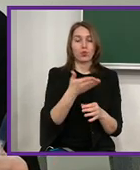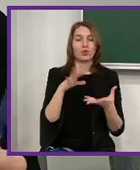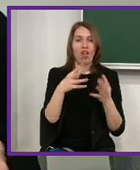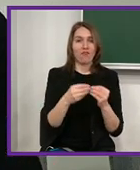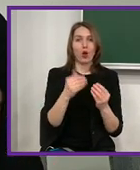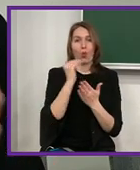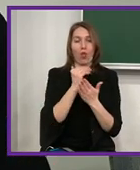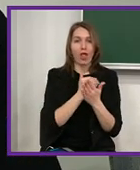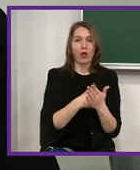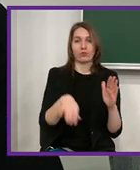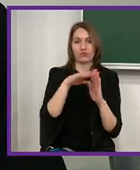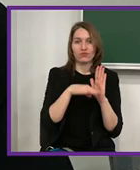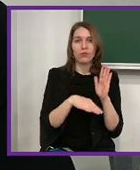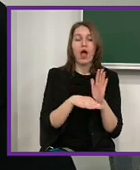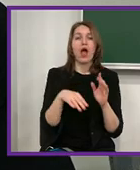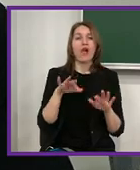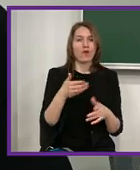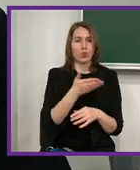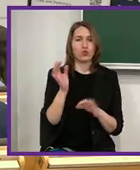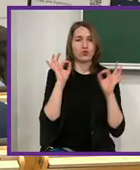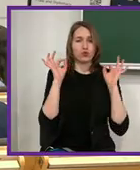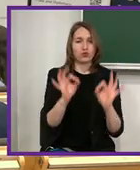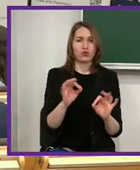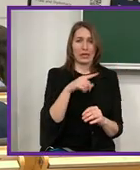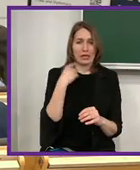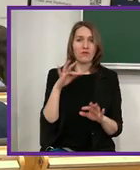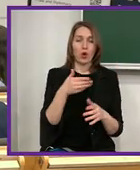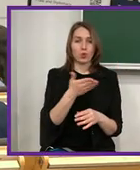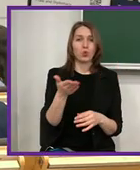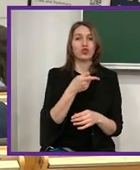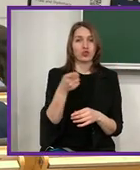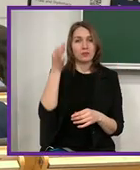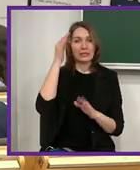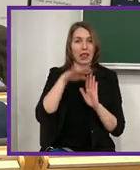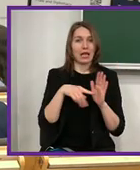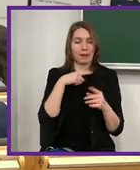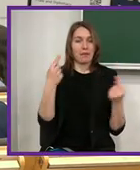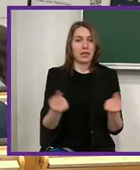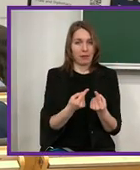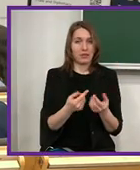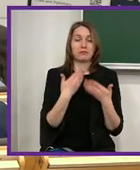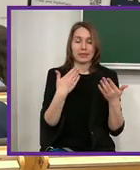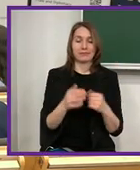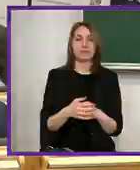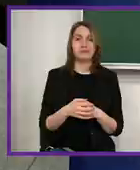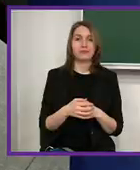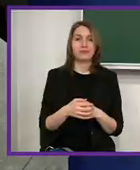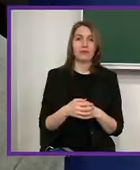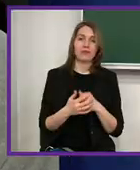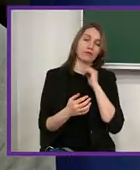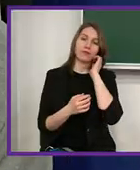So, yeah, I think I'll leave it at that. Thank you. I think this is a good transition